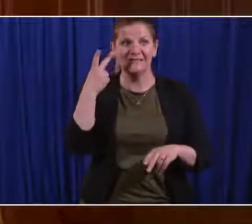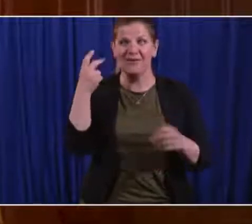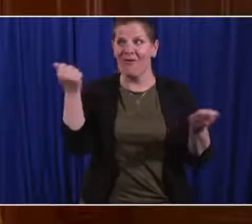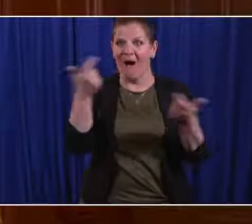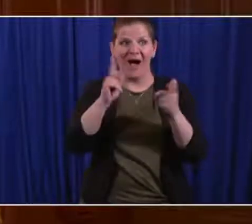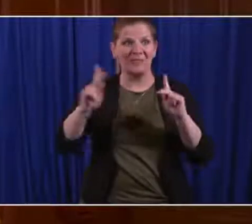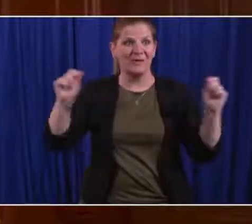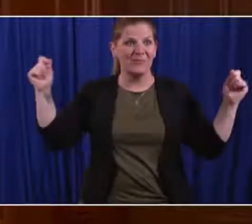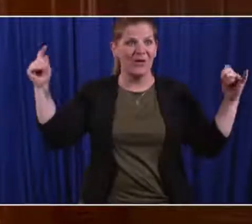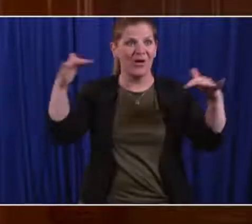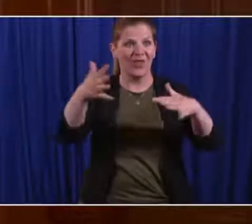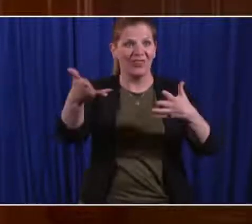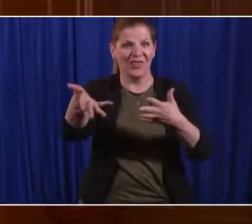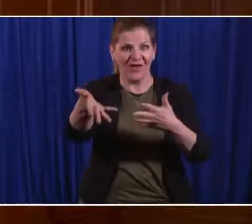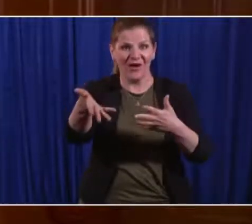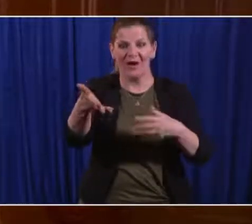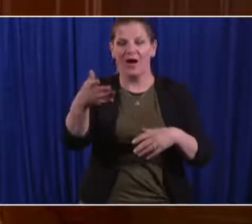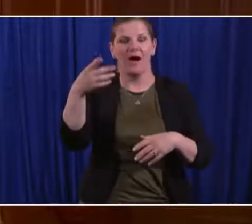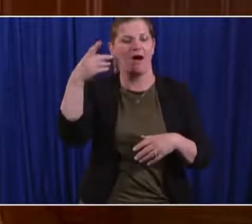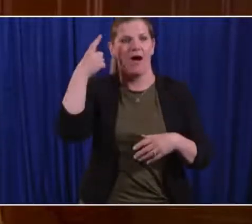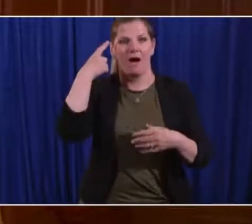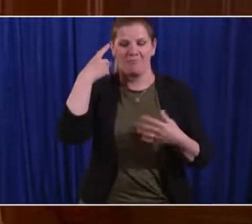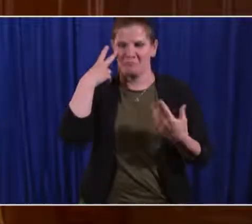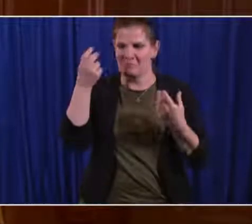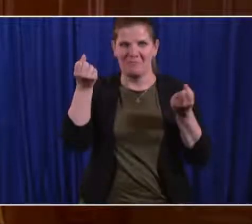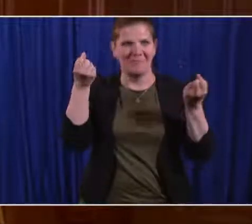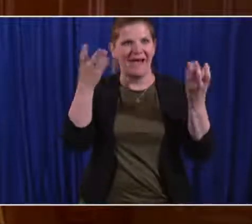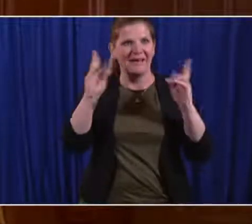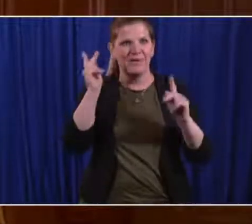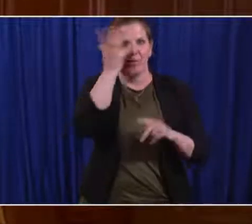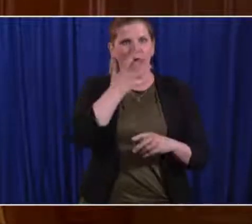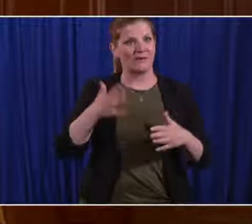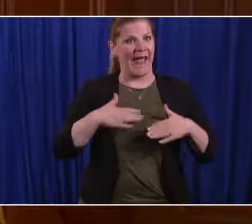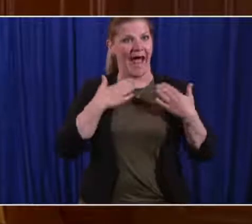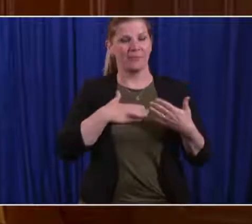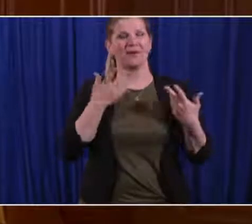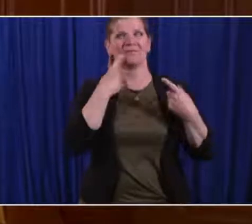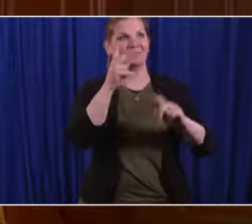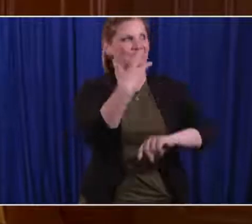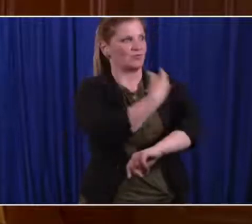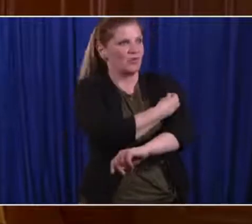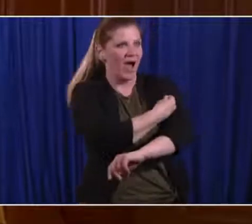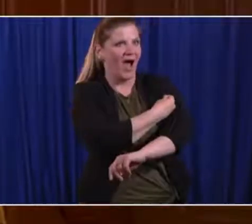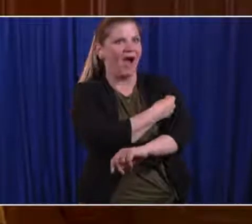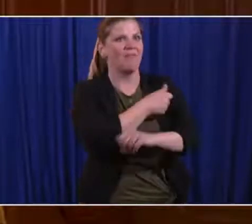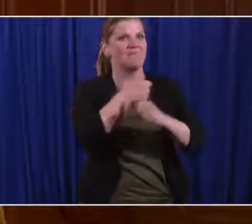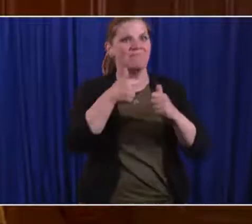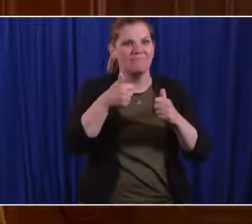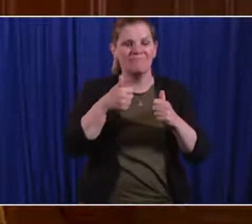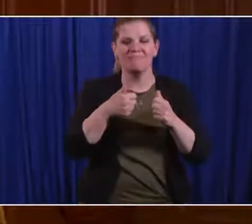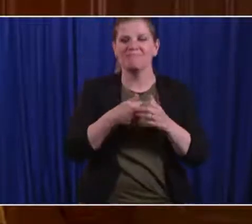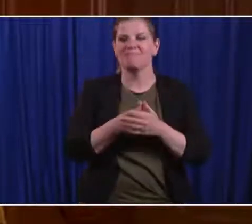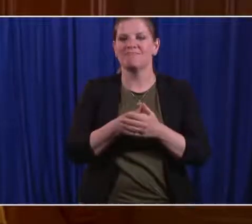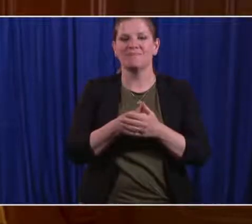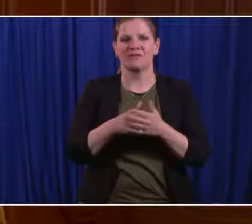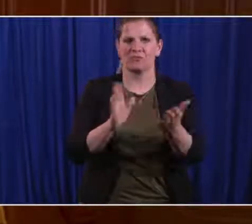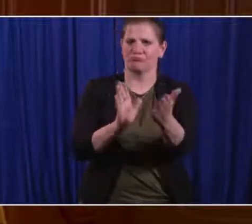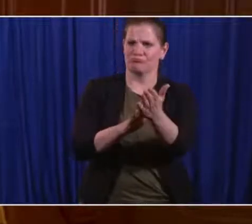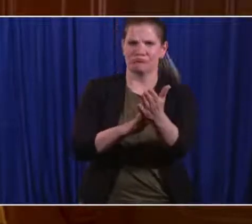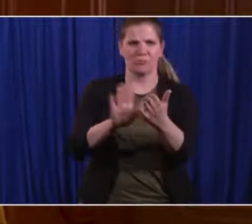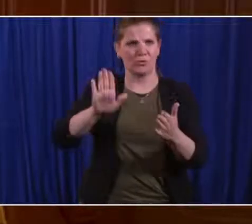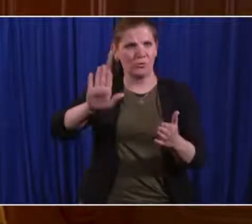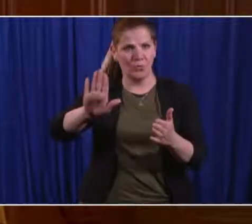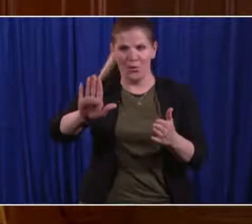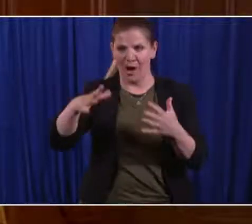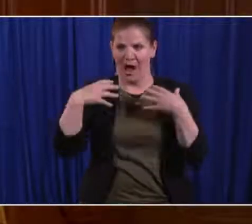everybody there. I think people were happy they were getting their shots, and a real tribute to your health department.